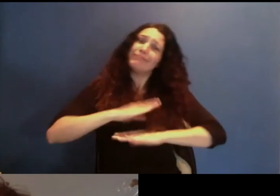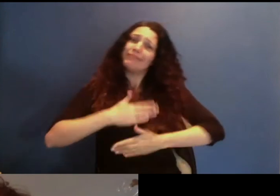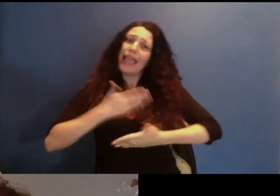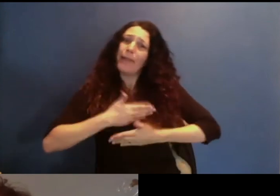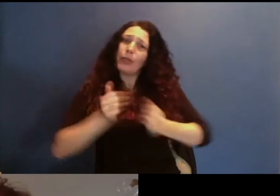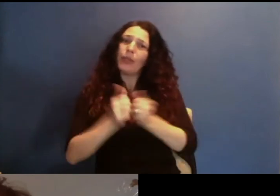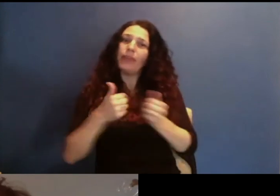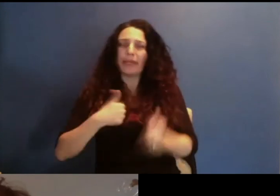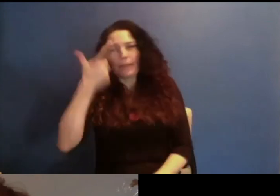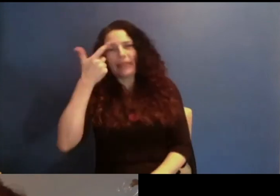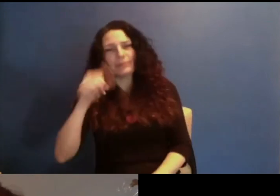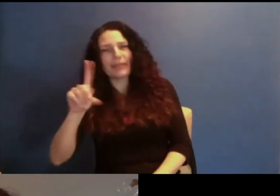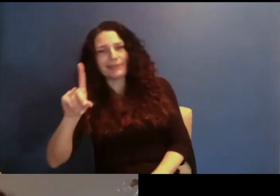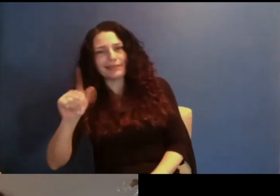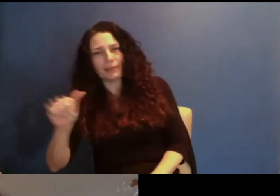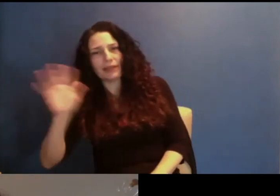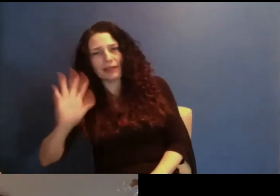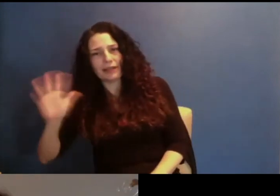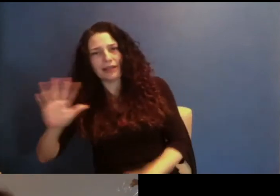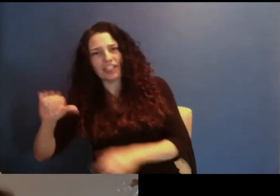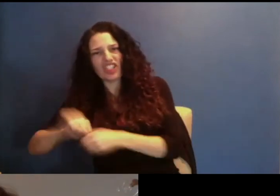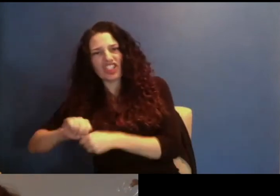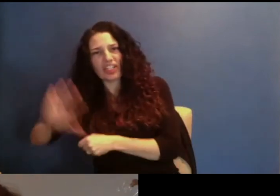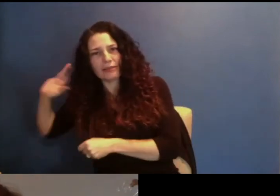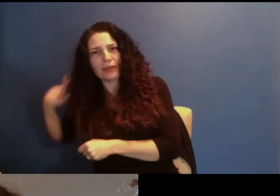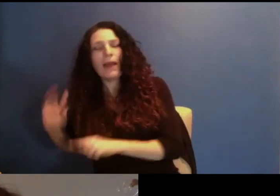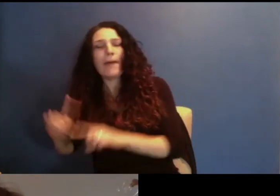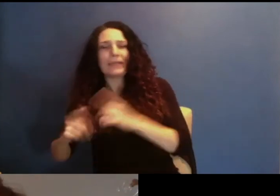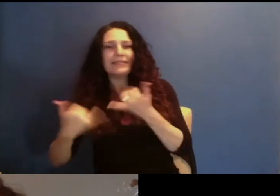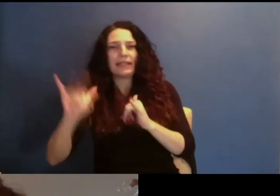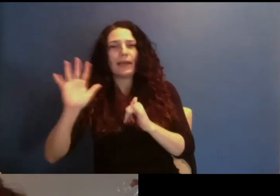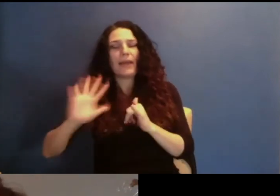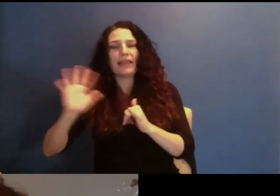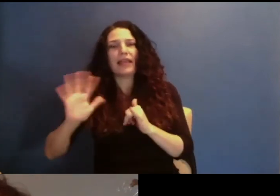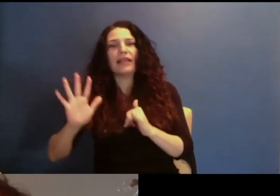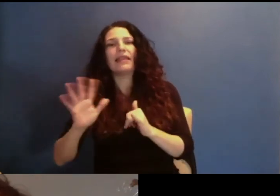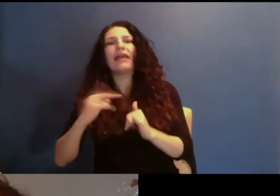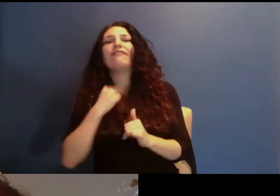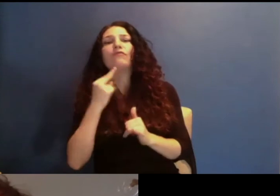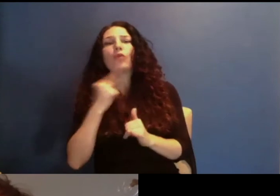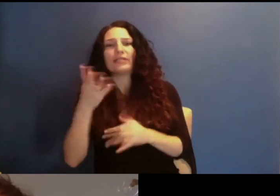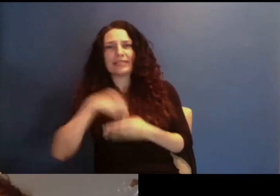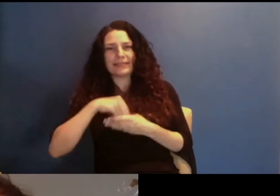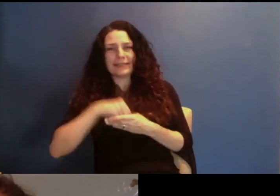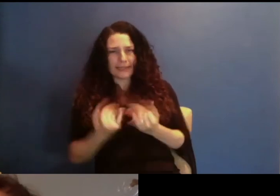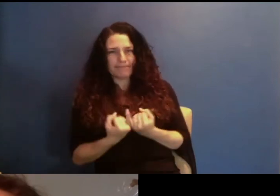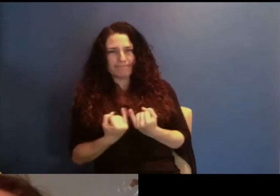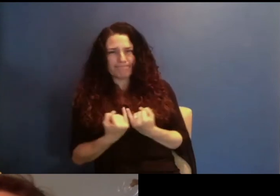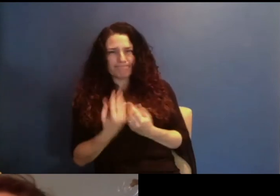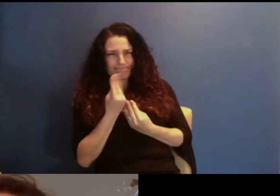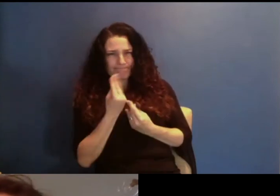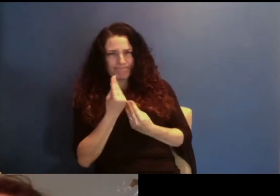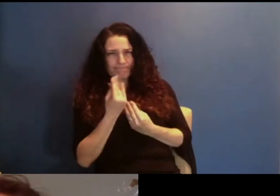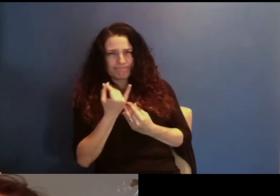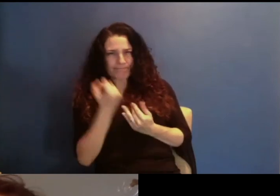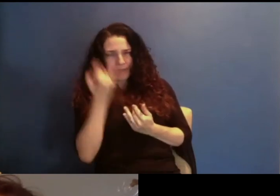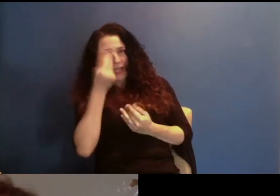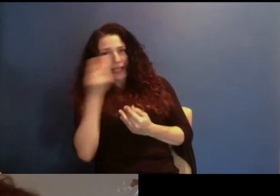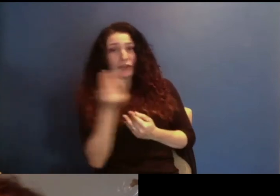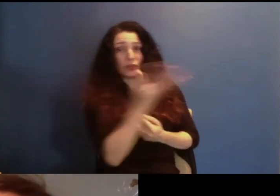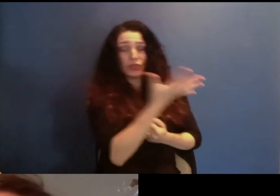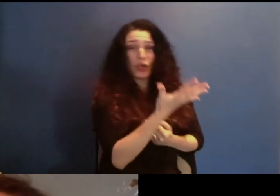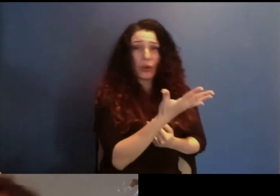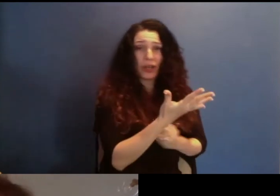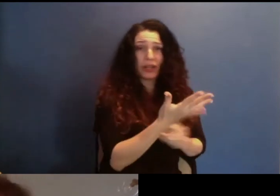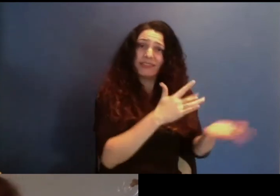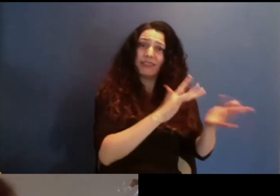think like I still had that voice in me enough that was like, if you could take this to network TV, they will probably buy it because it's chic.